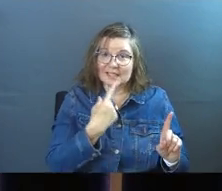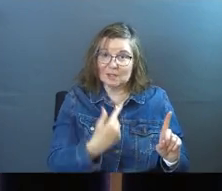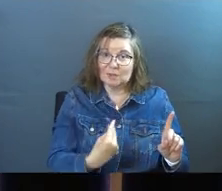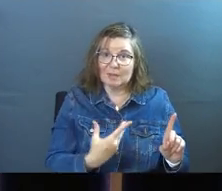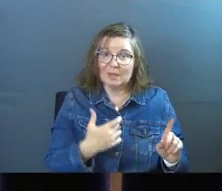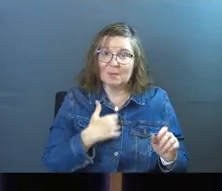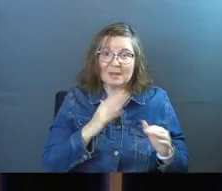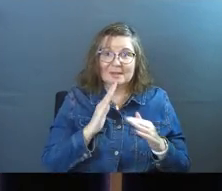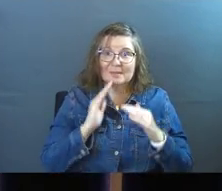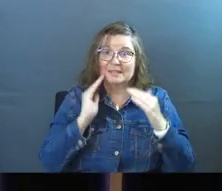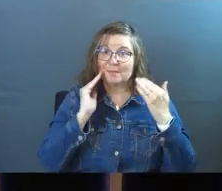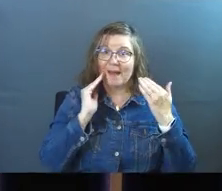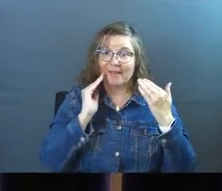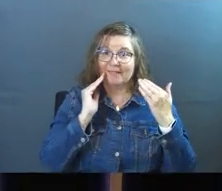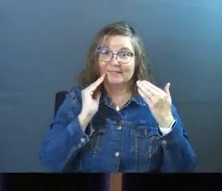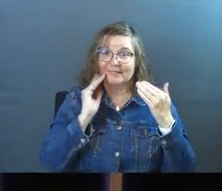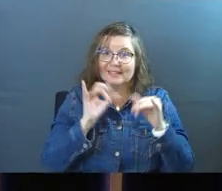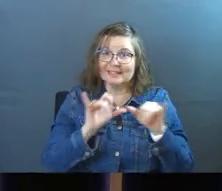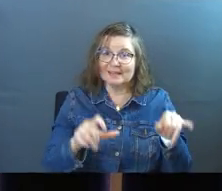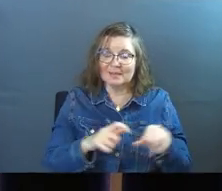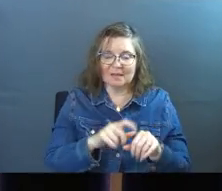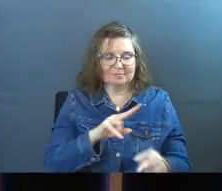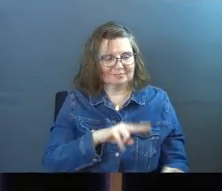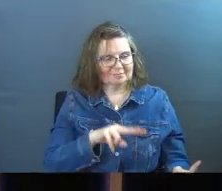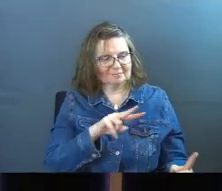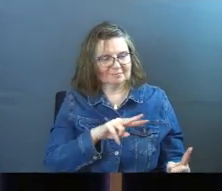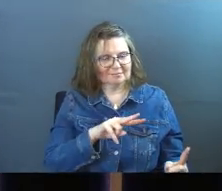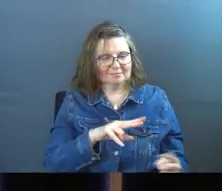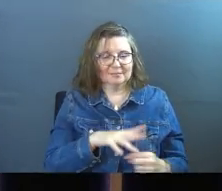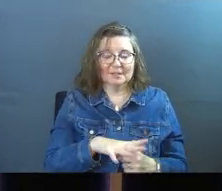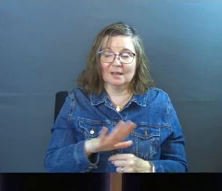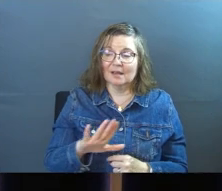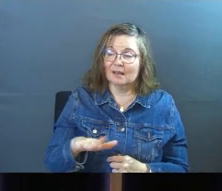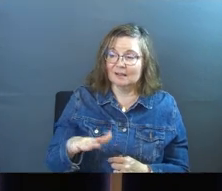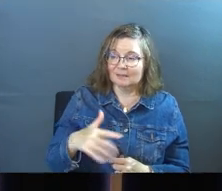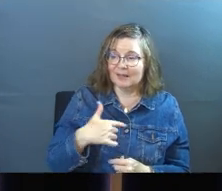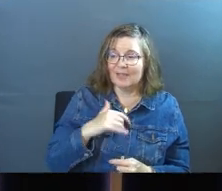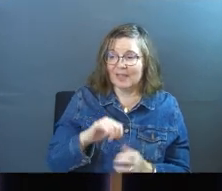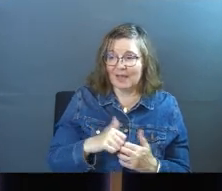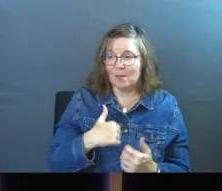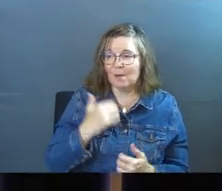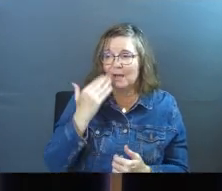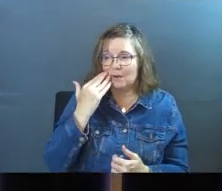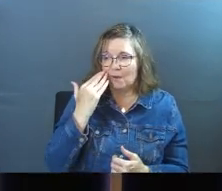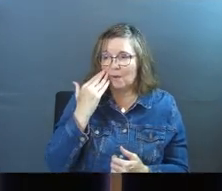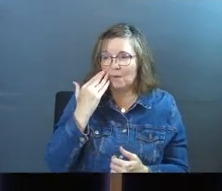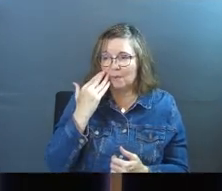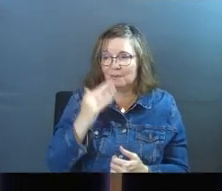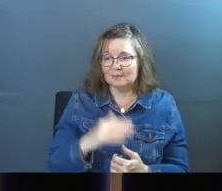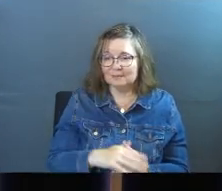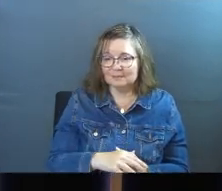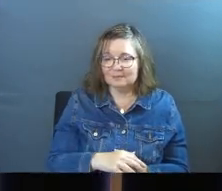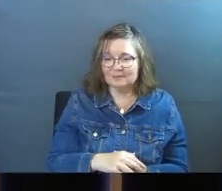this to me with a big smile on her face. She's like, "That's how I know.